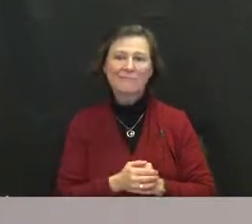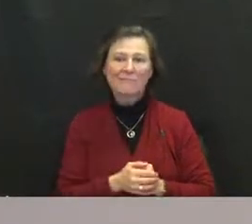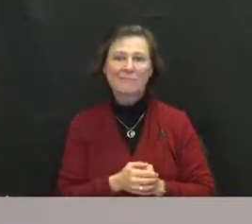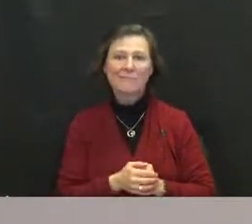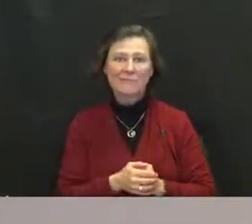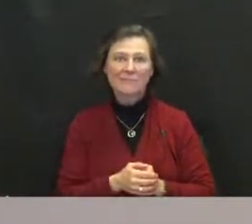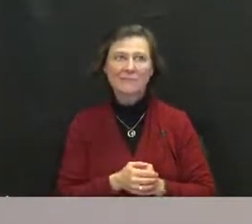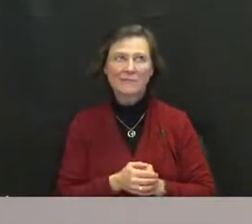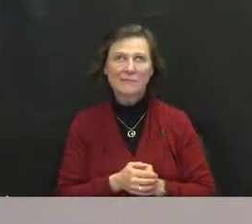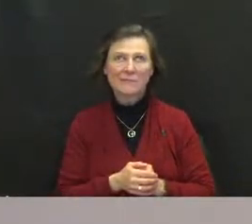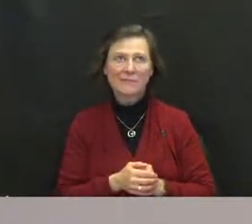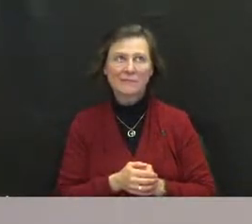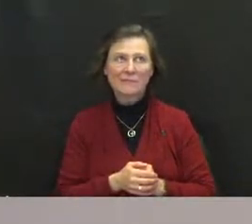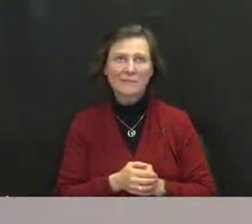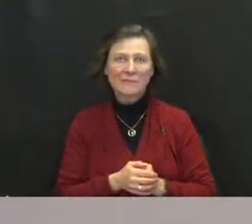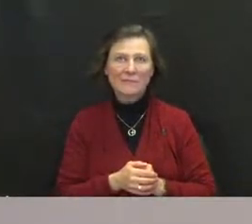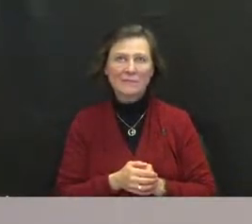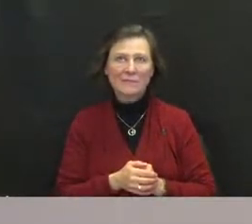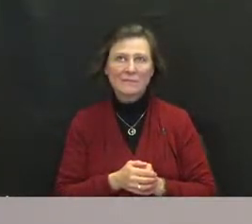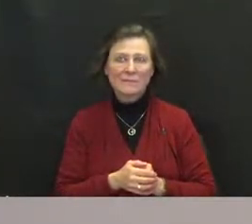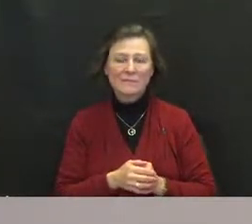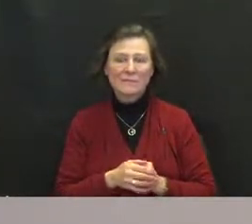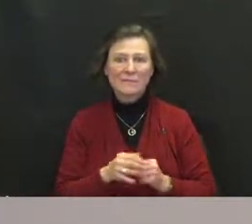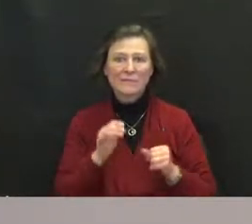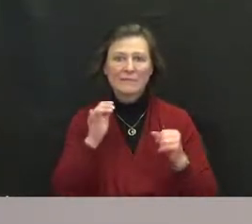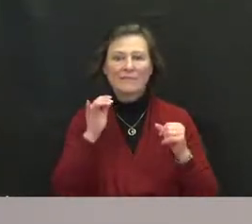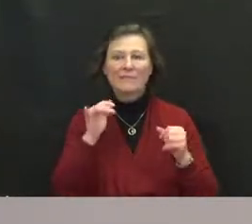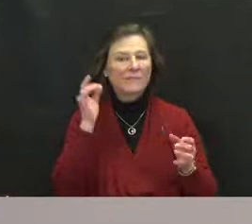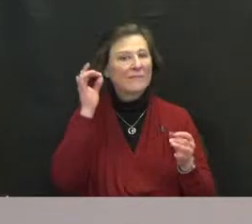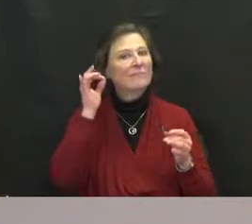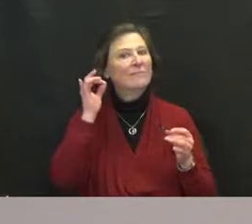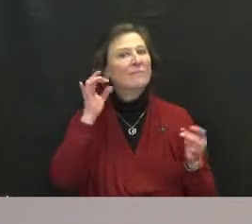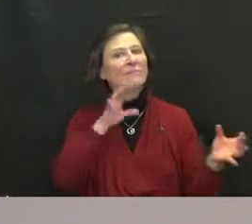this has taken on our mental